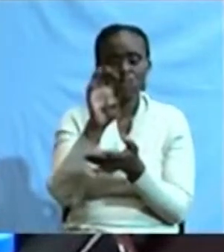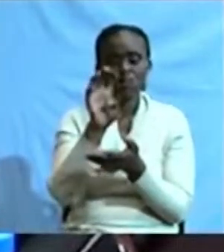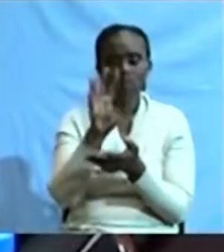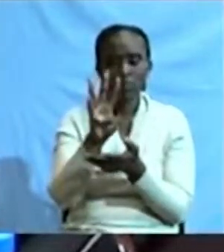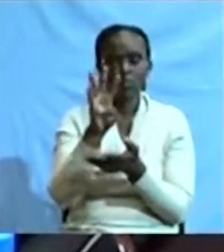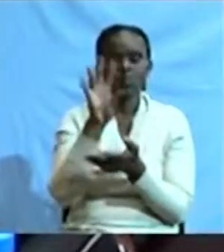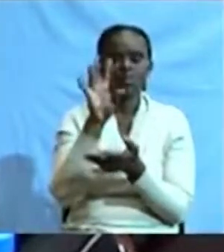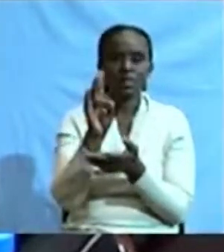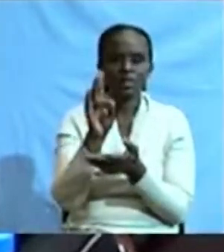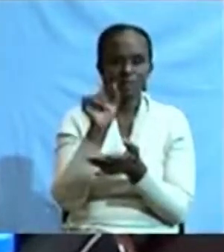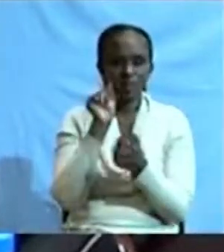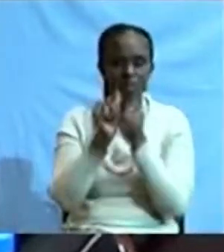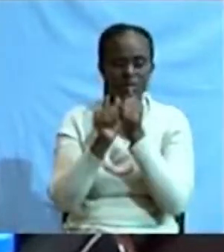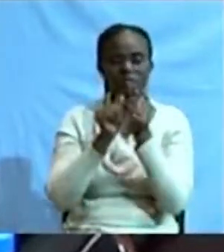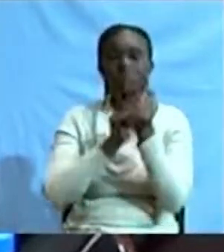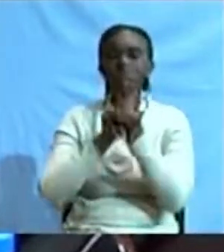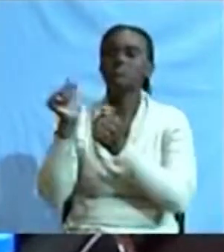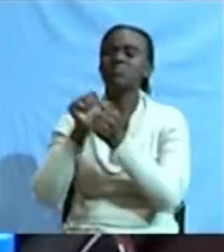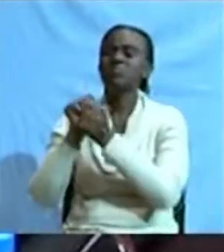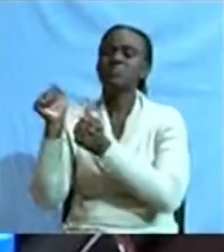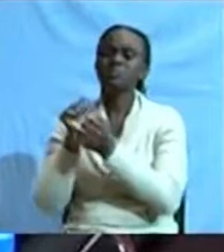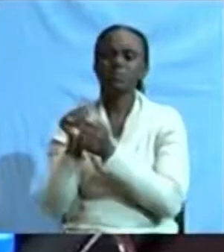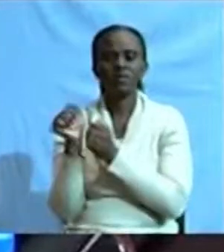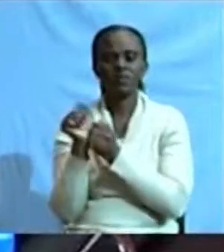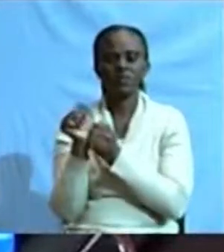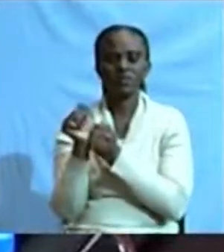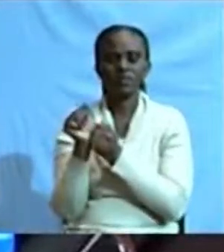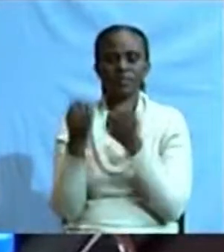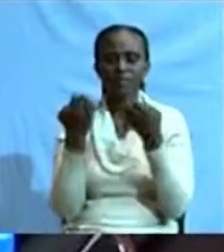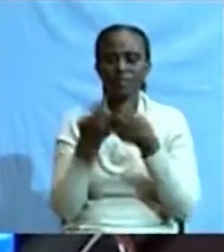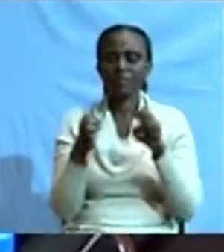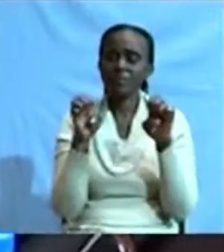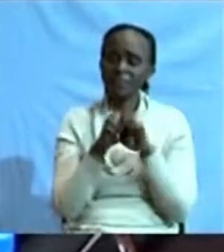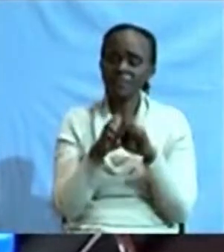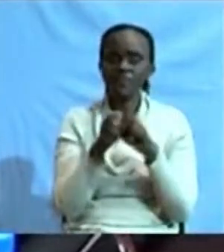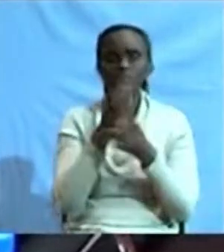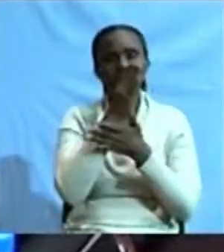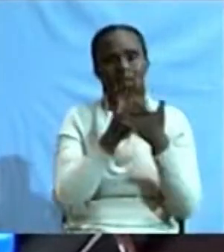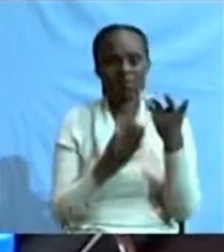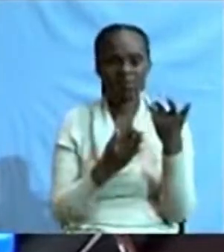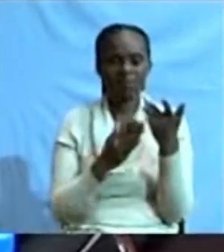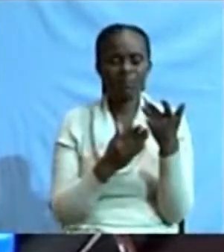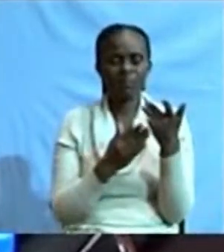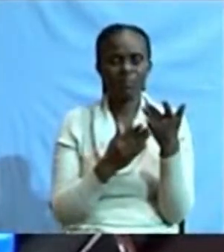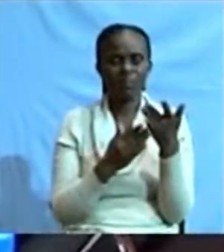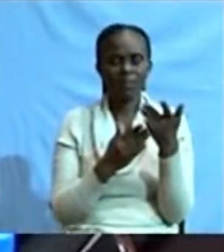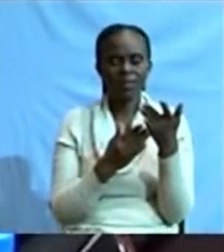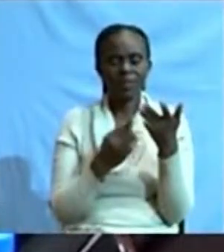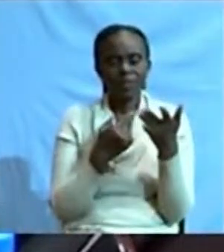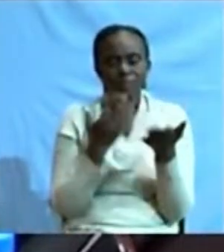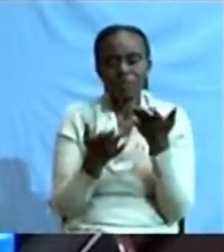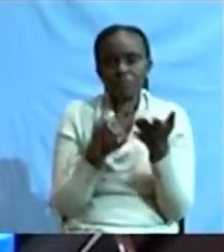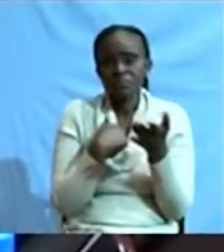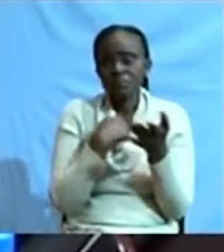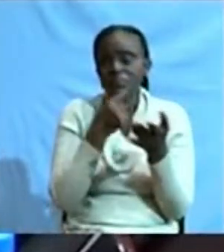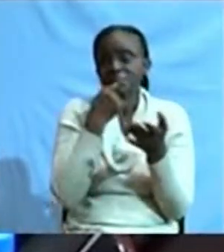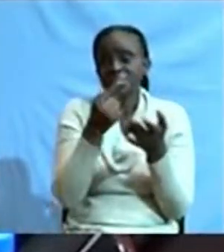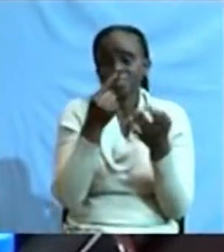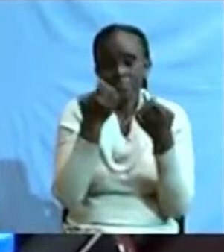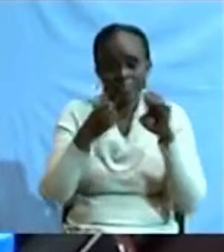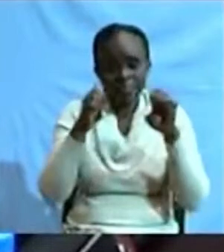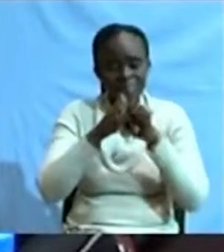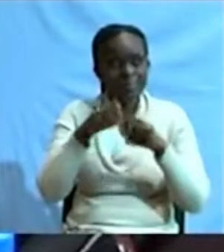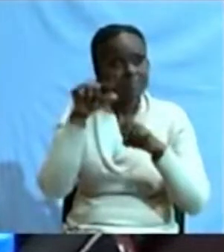447, which is far below even half. Maybe I would say this was even a